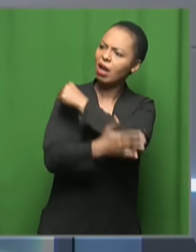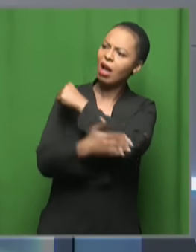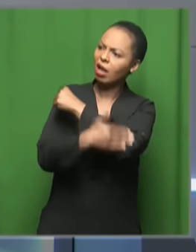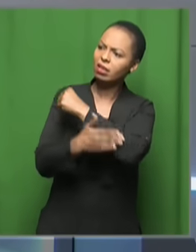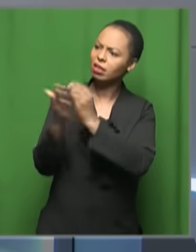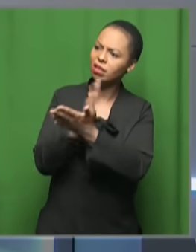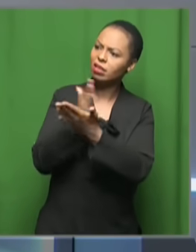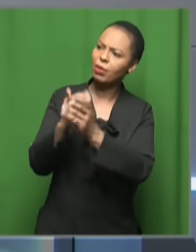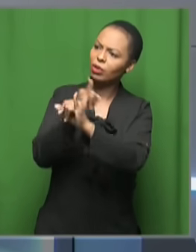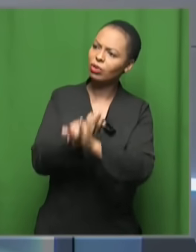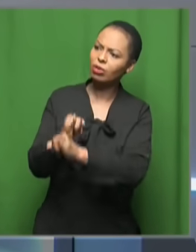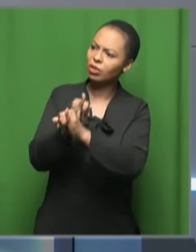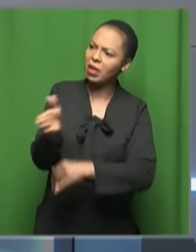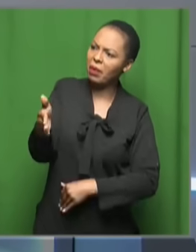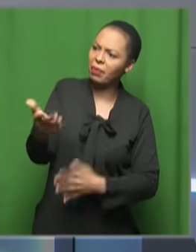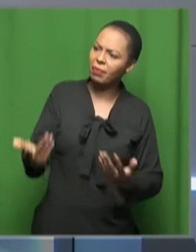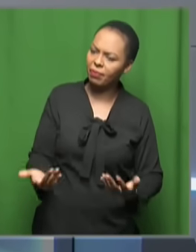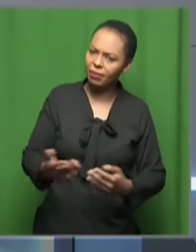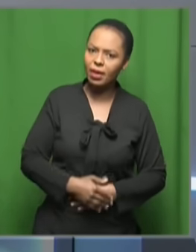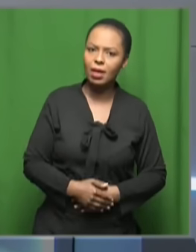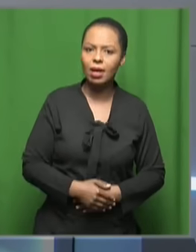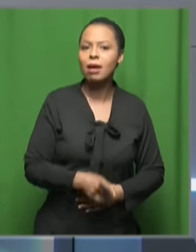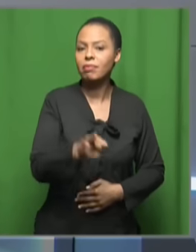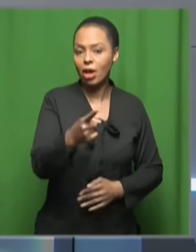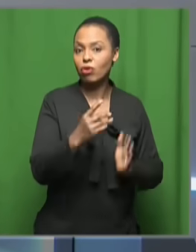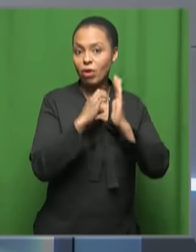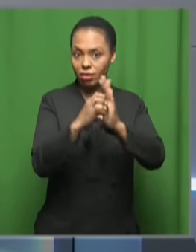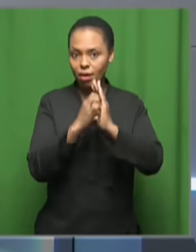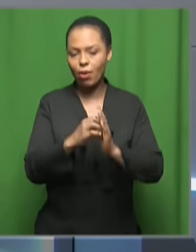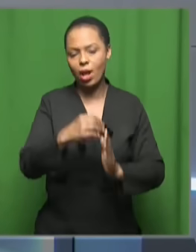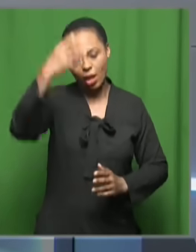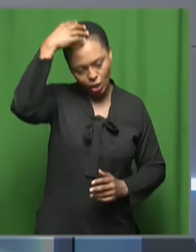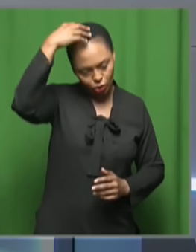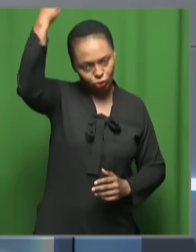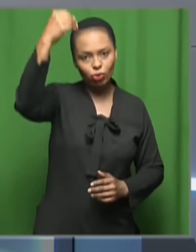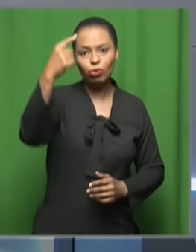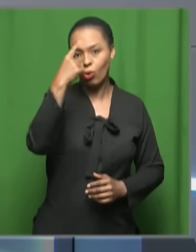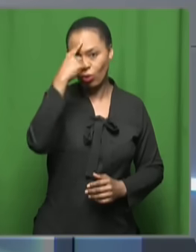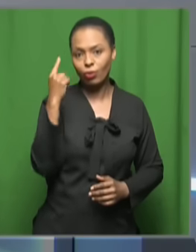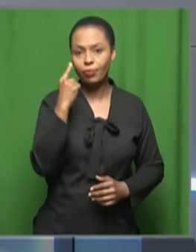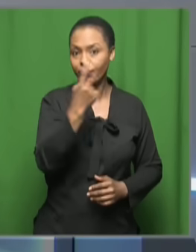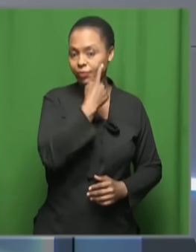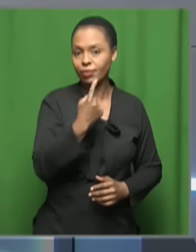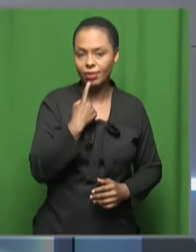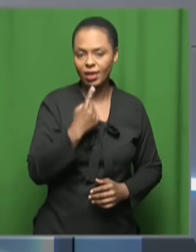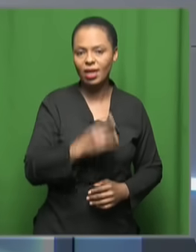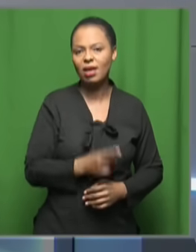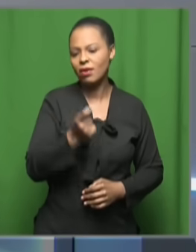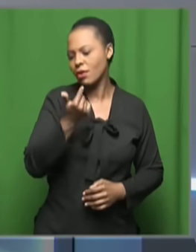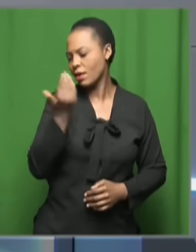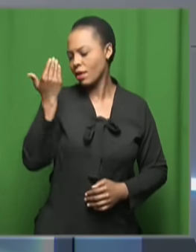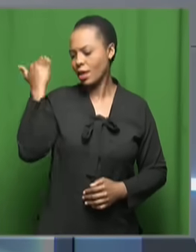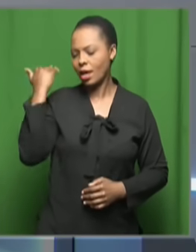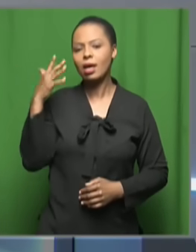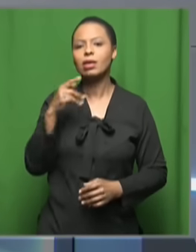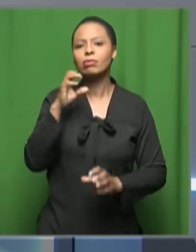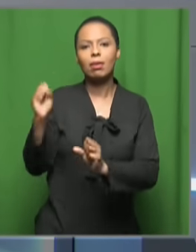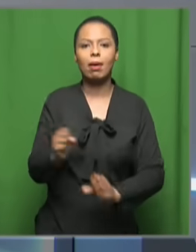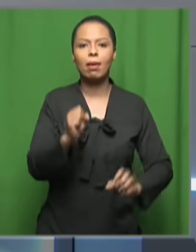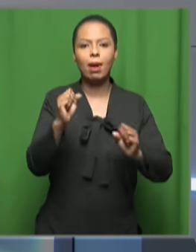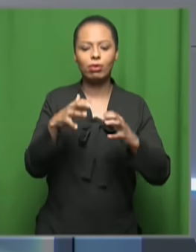these kinds of institutions? You go to Botswana, Lesotho, for example, it's only now, a few years ago, where they were talking about establishment of the Human